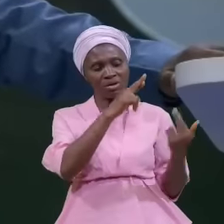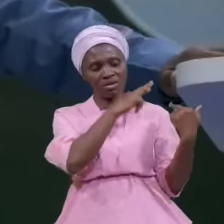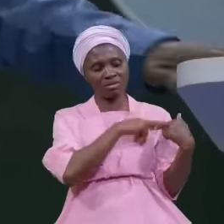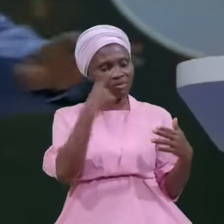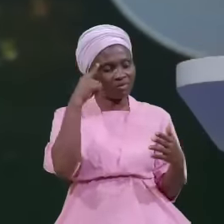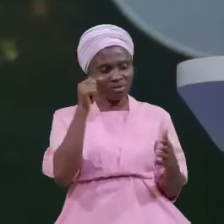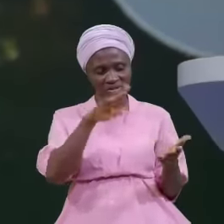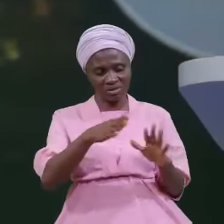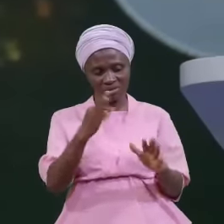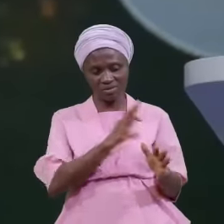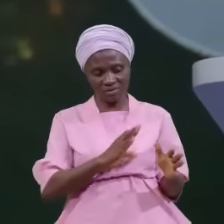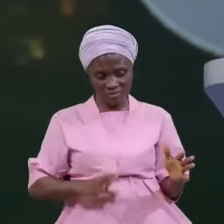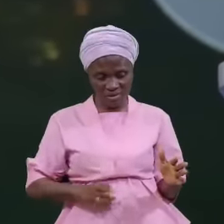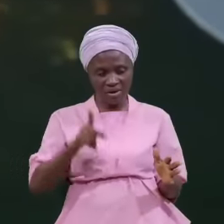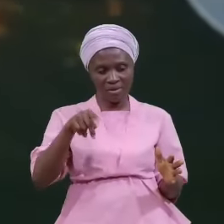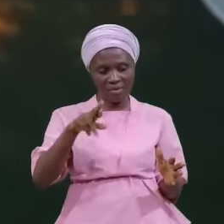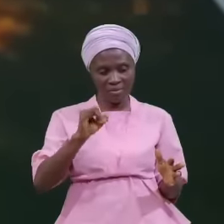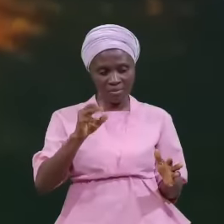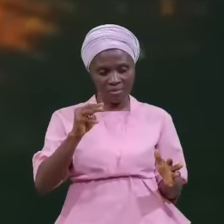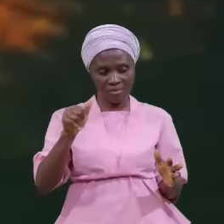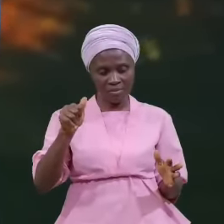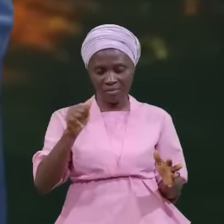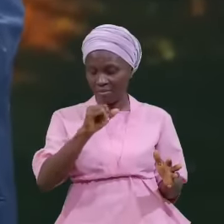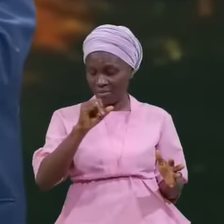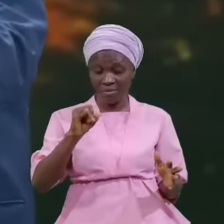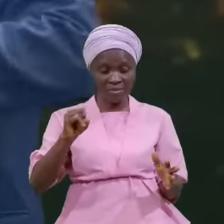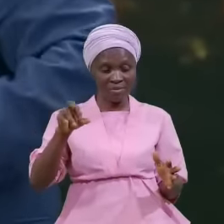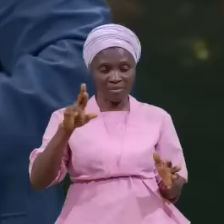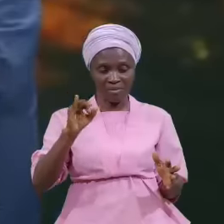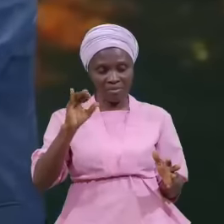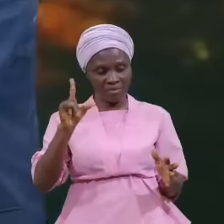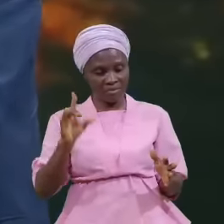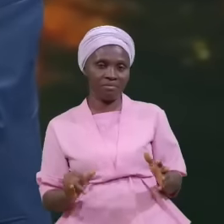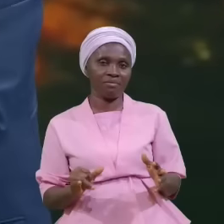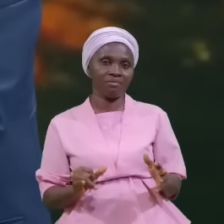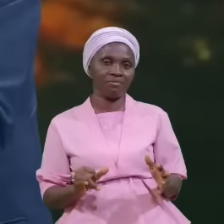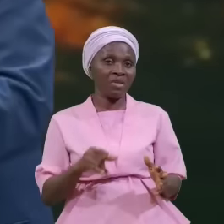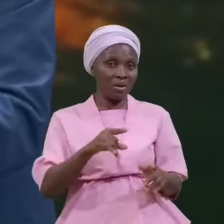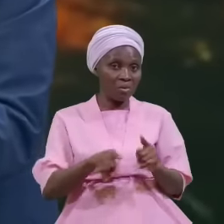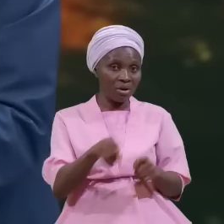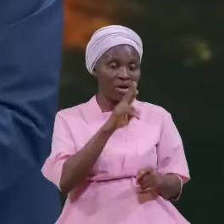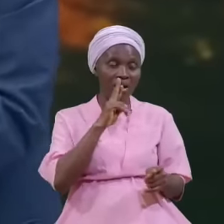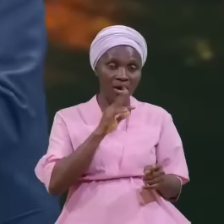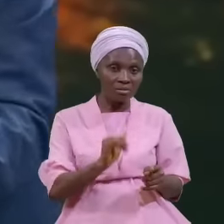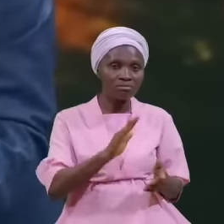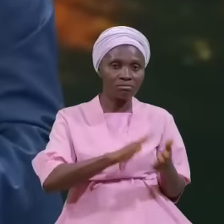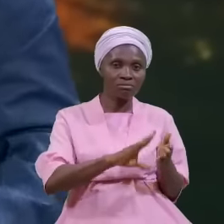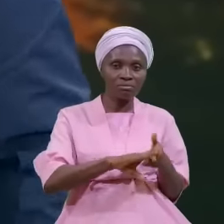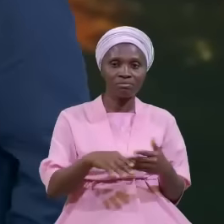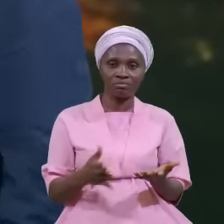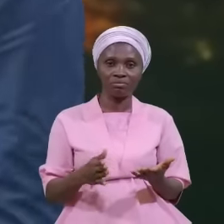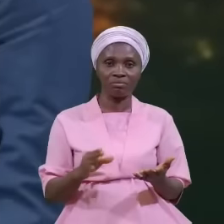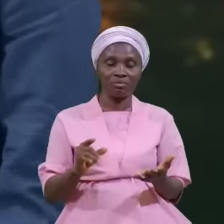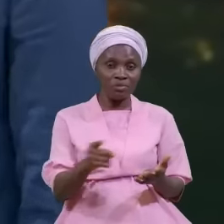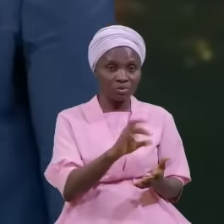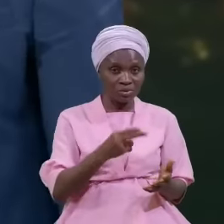they were forgiven. And those of us who are this far, were not there when he was crucified, were not responsible